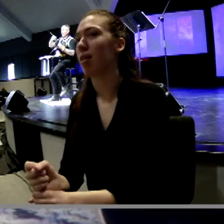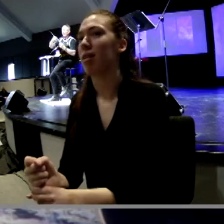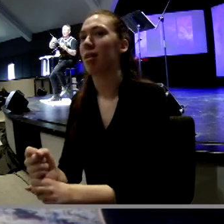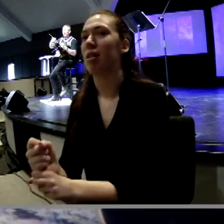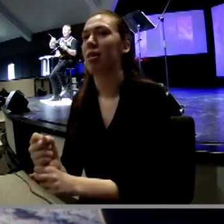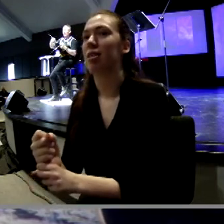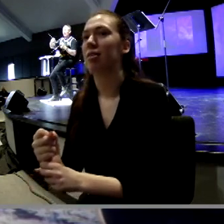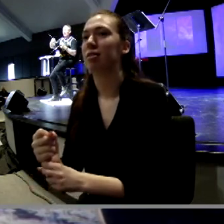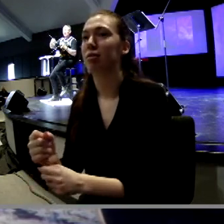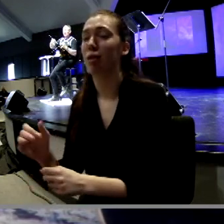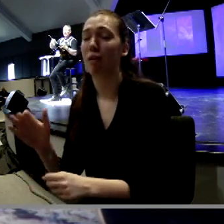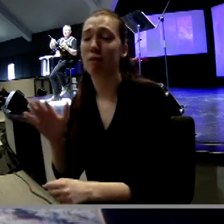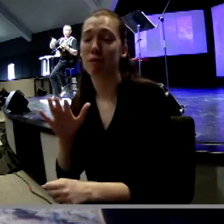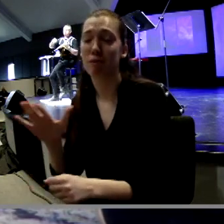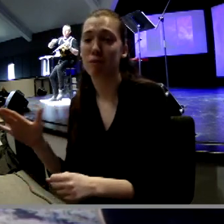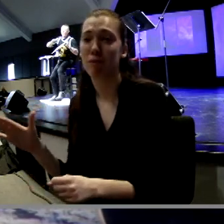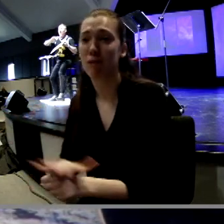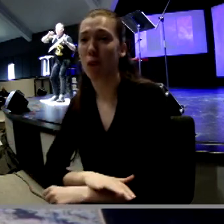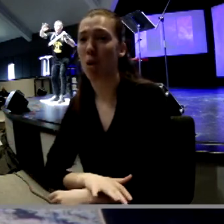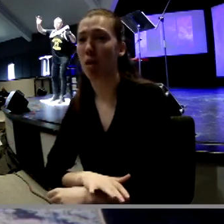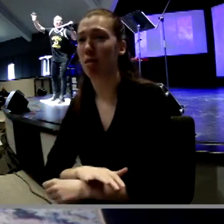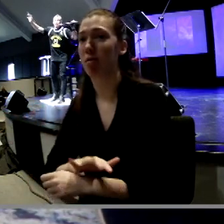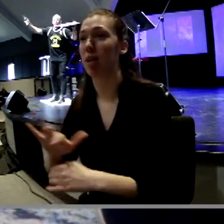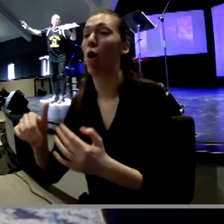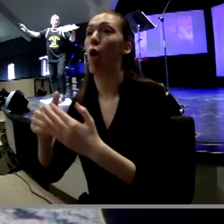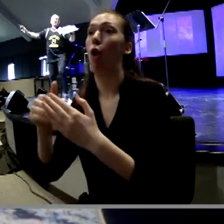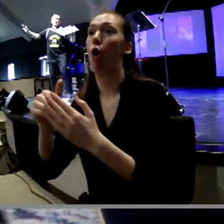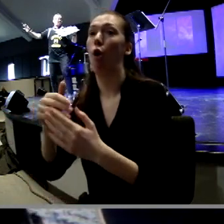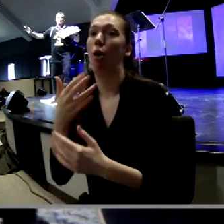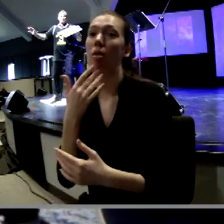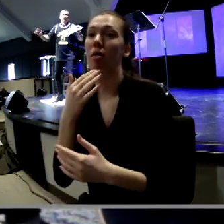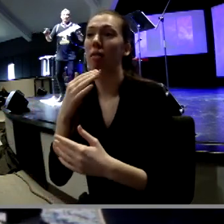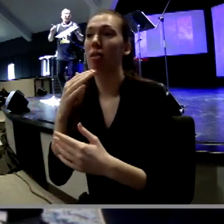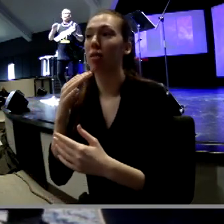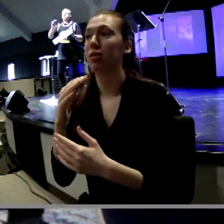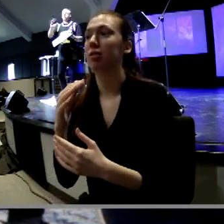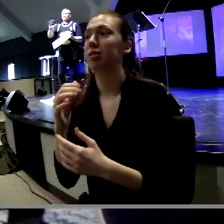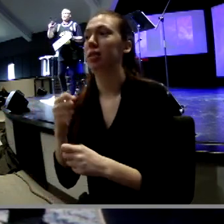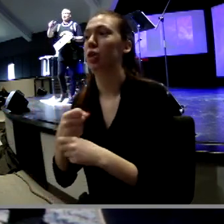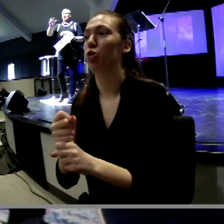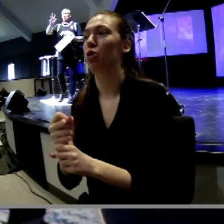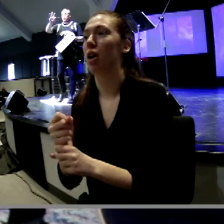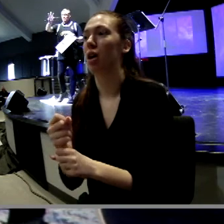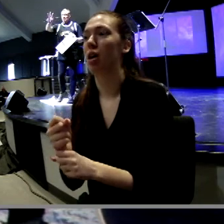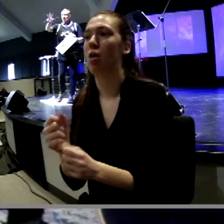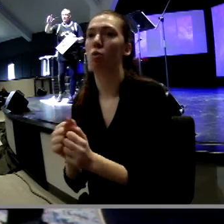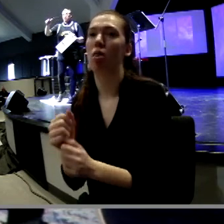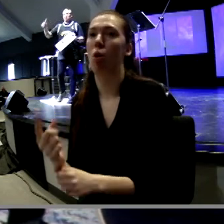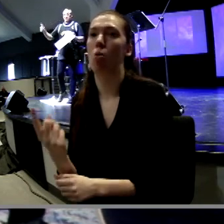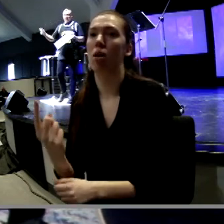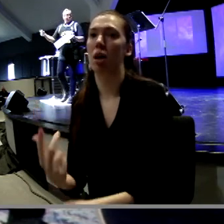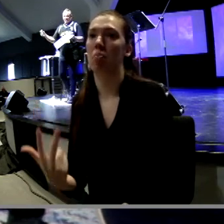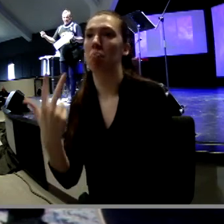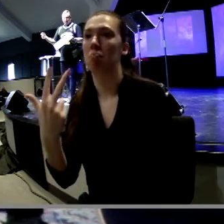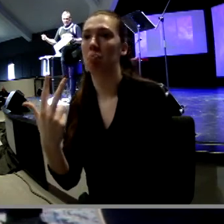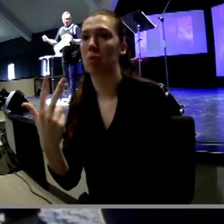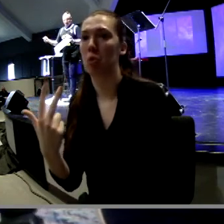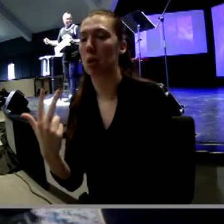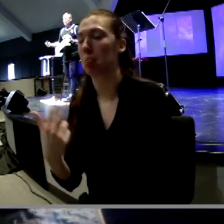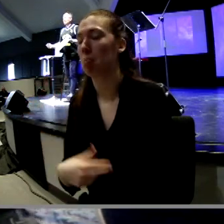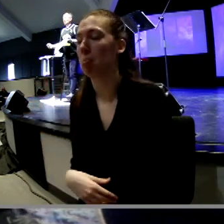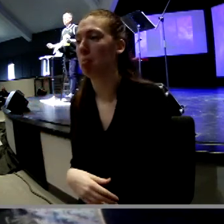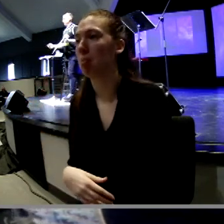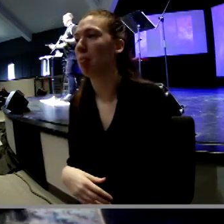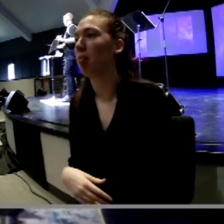color wheel. You see all of the vibrance of everything with just getting the three colors of a kingdom